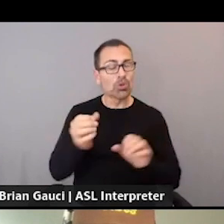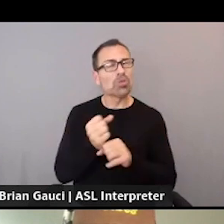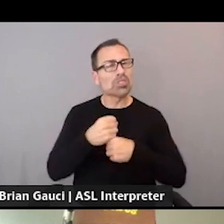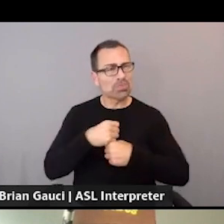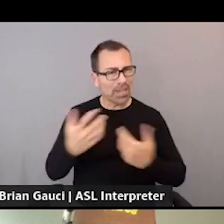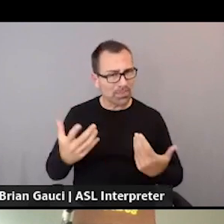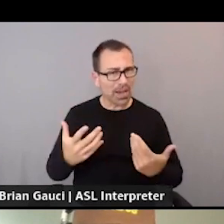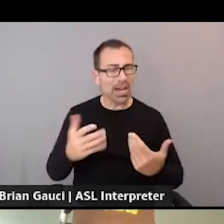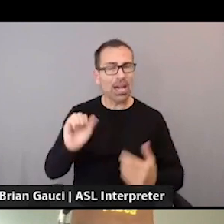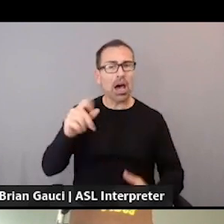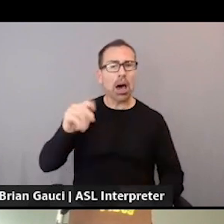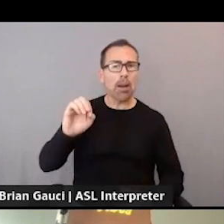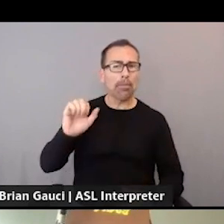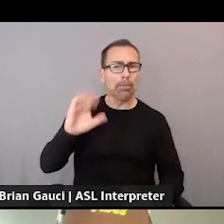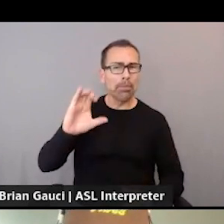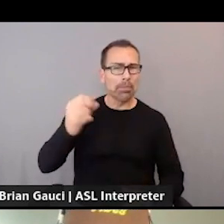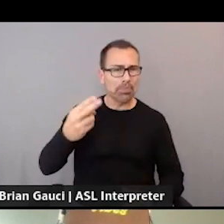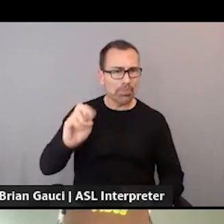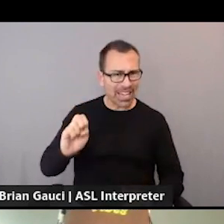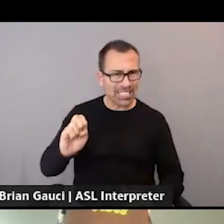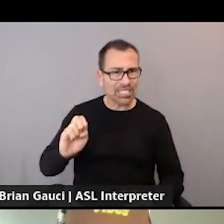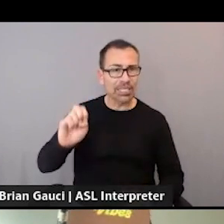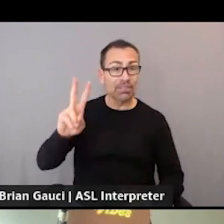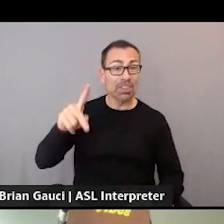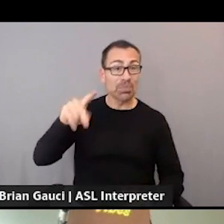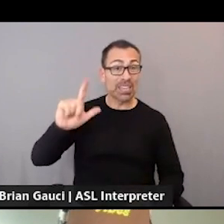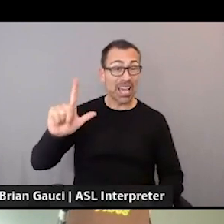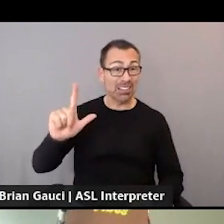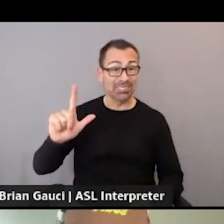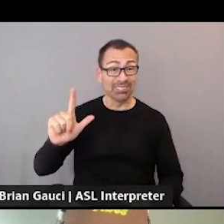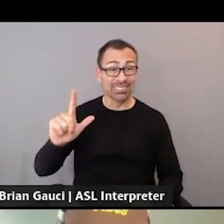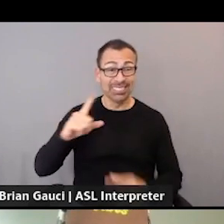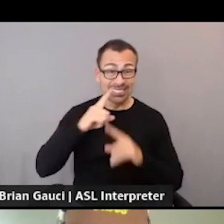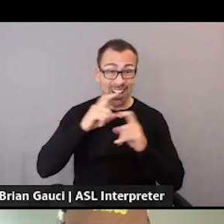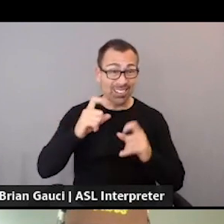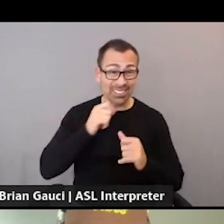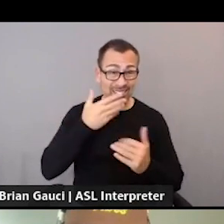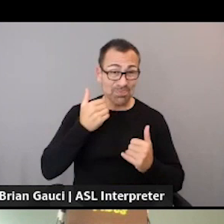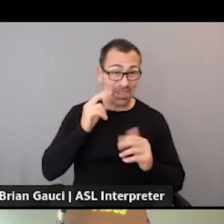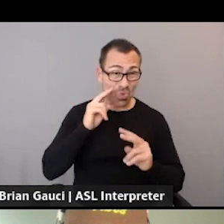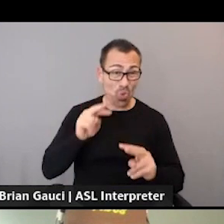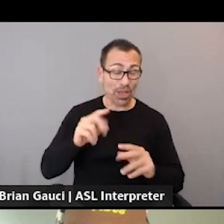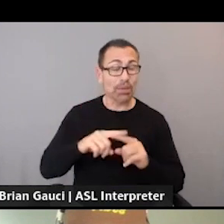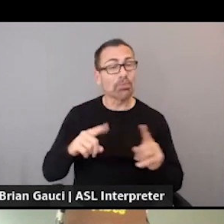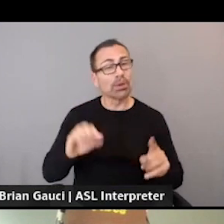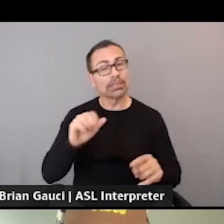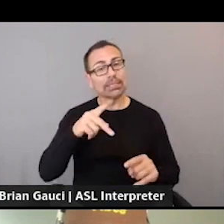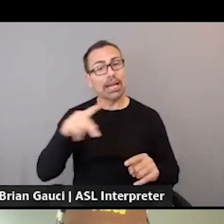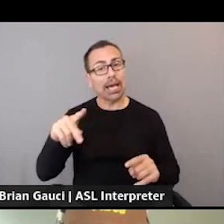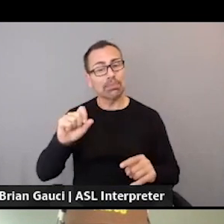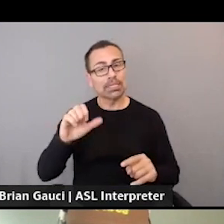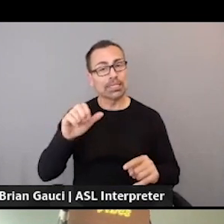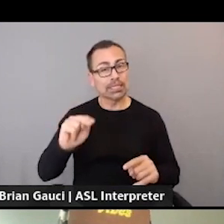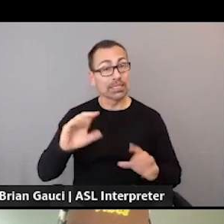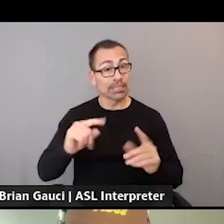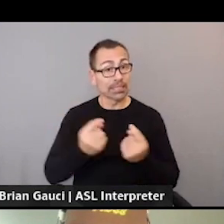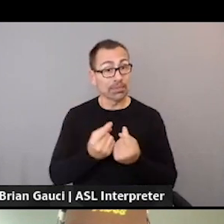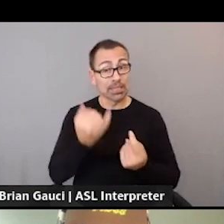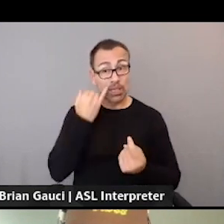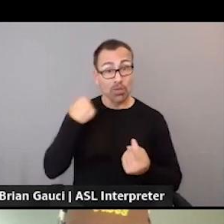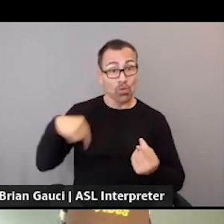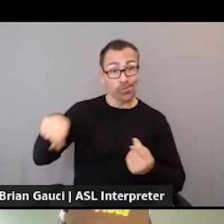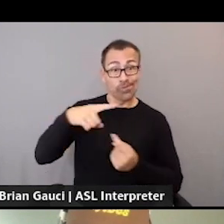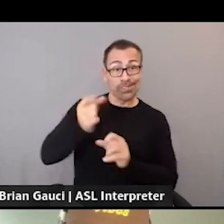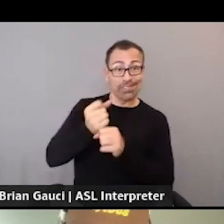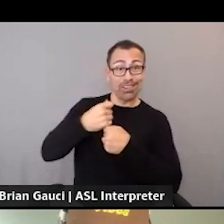not the best thing to look at, if I'm being honest. So the AppSync team said, you know what? If we're generating it for you,